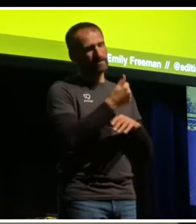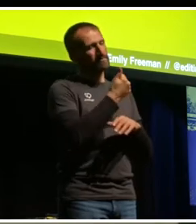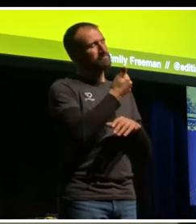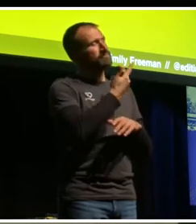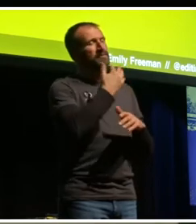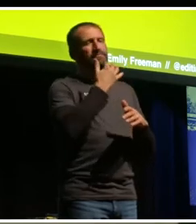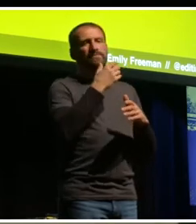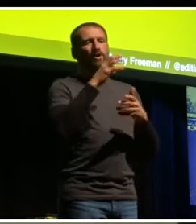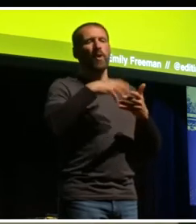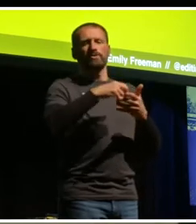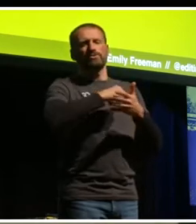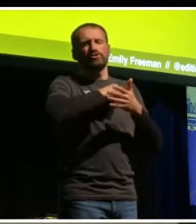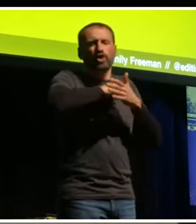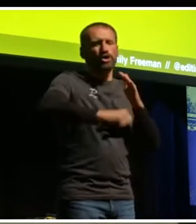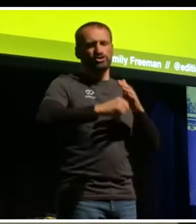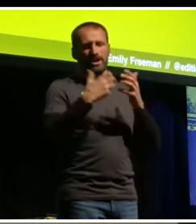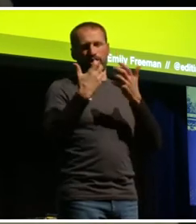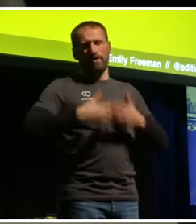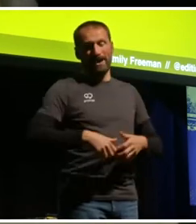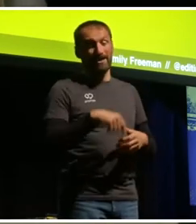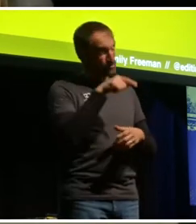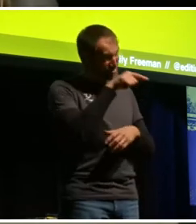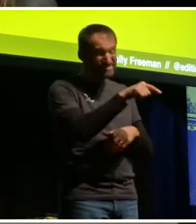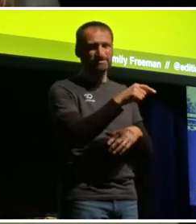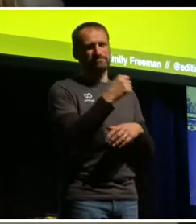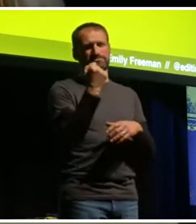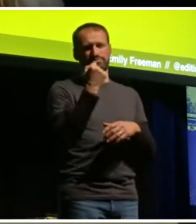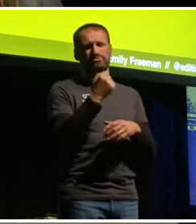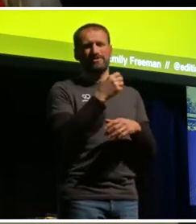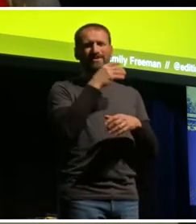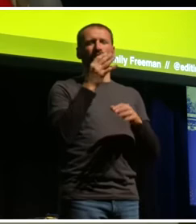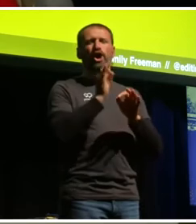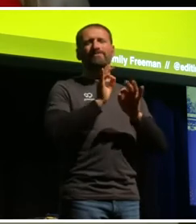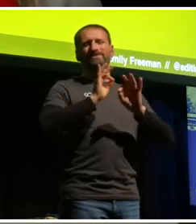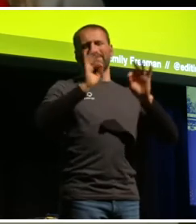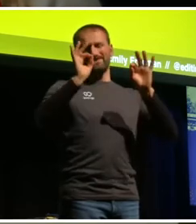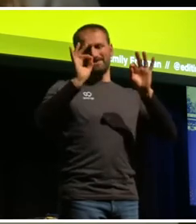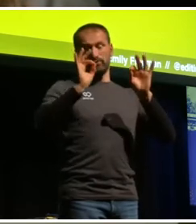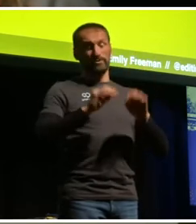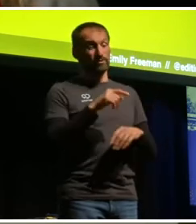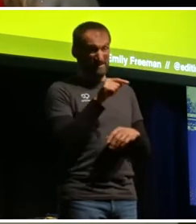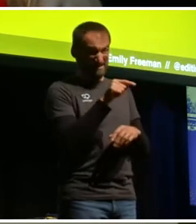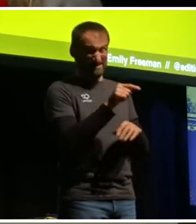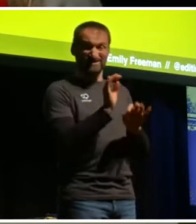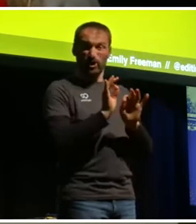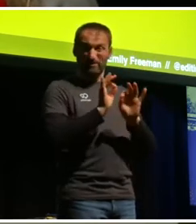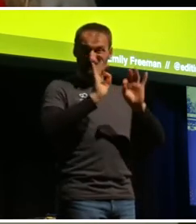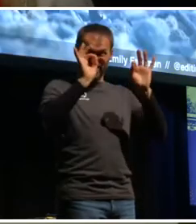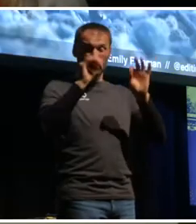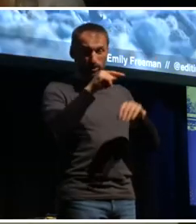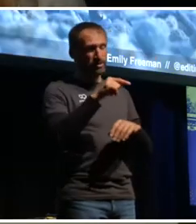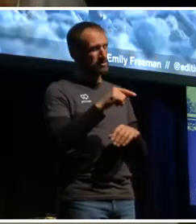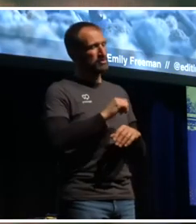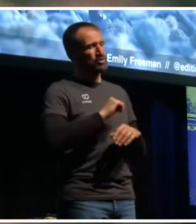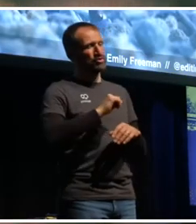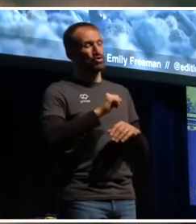were faced with previous optimizations. Like Crankshaft, TurboFan is a just-in-time compiler.